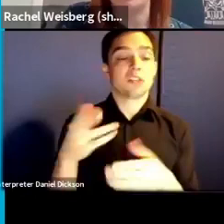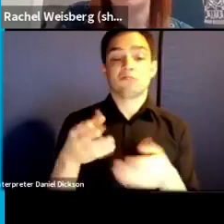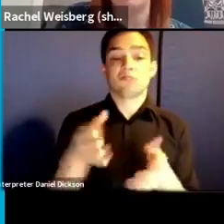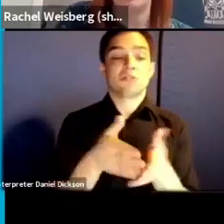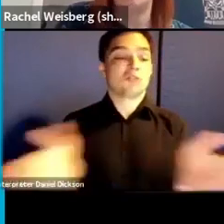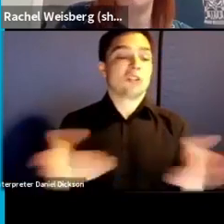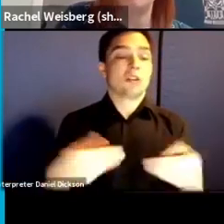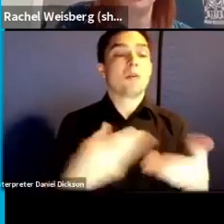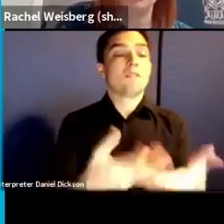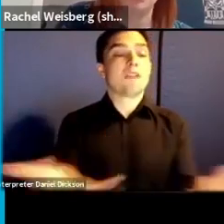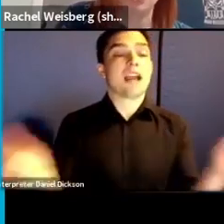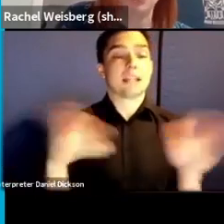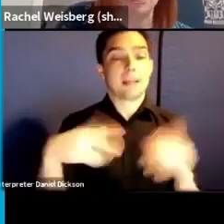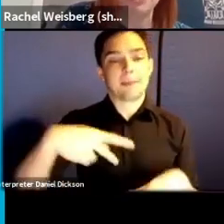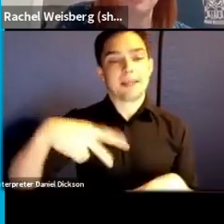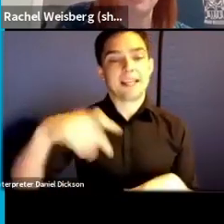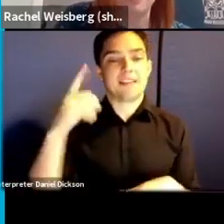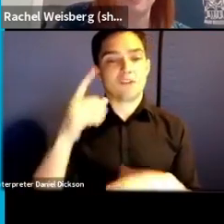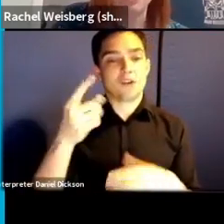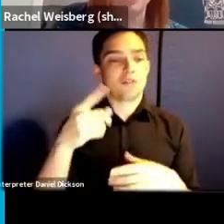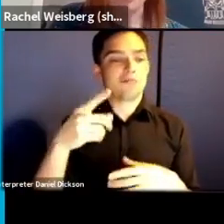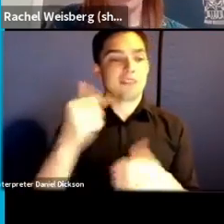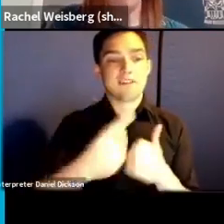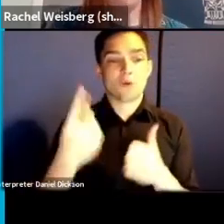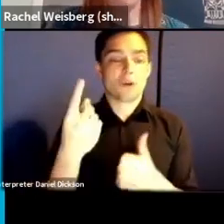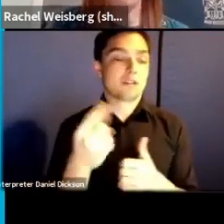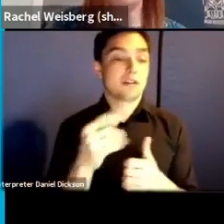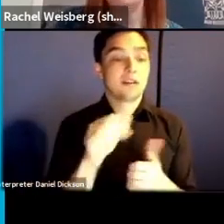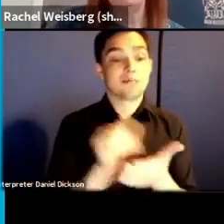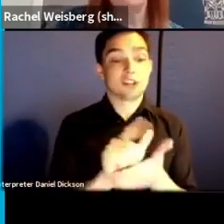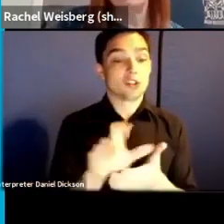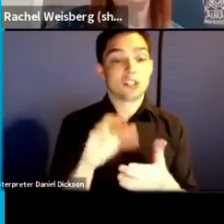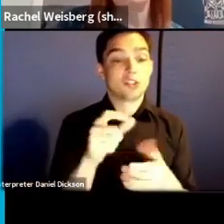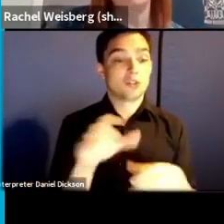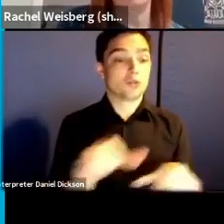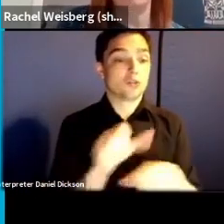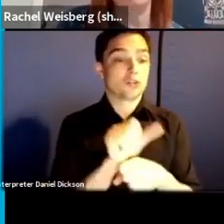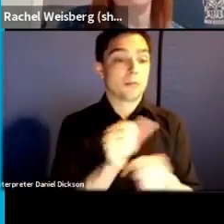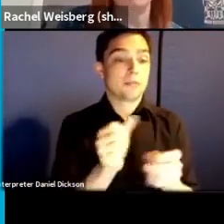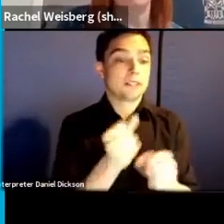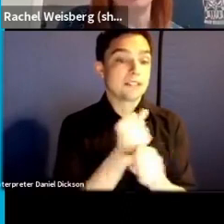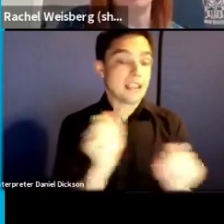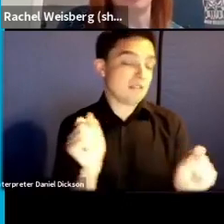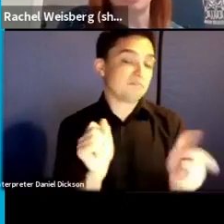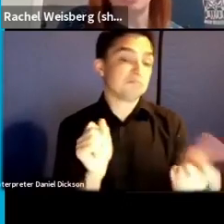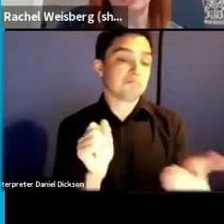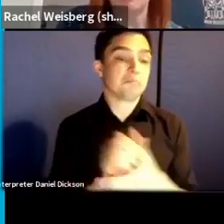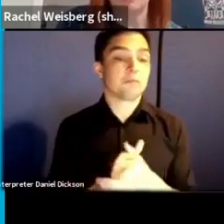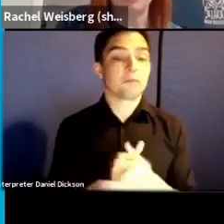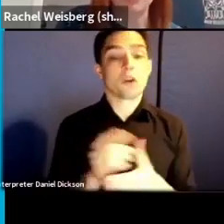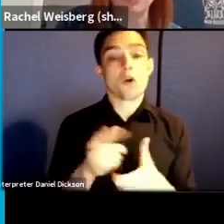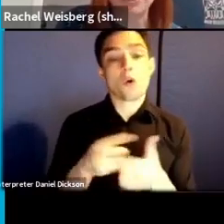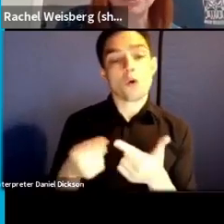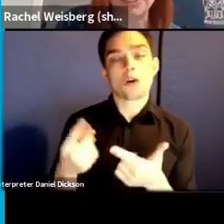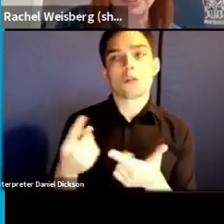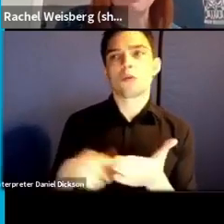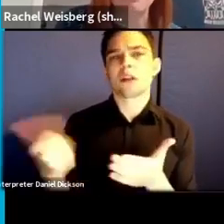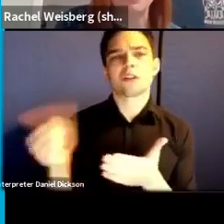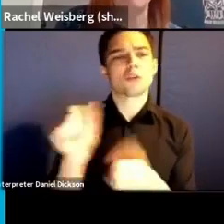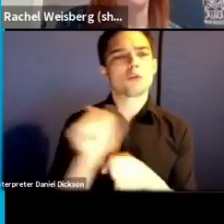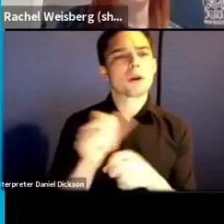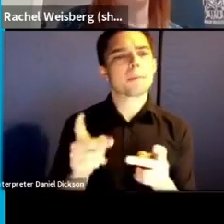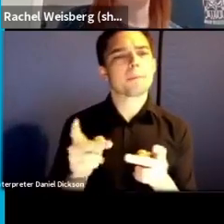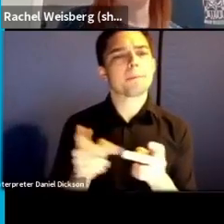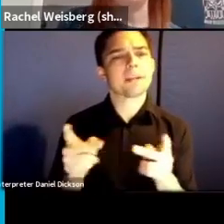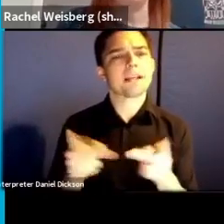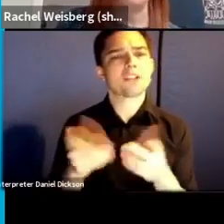to people. And that's really all you would need to be able to do your job safely. Or think about what else is your workplace already doing